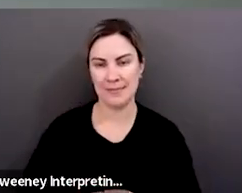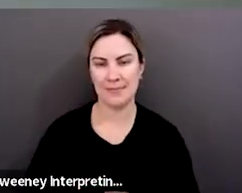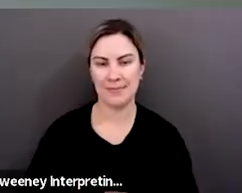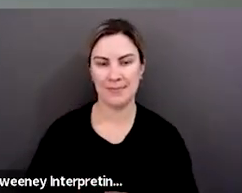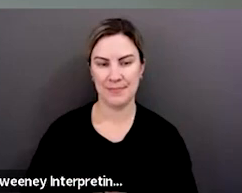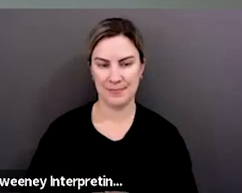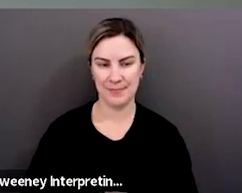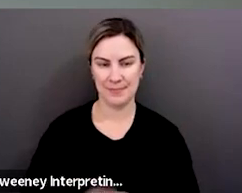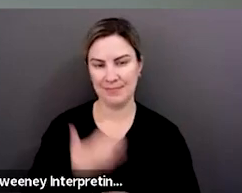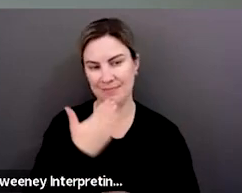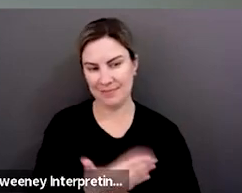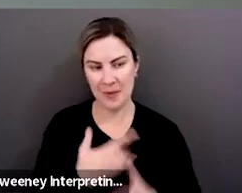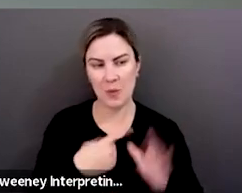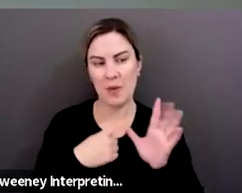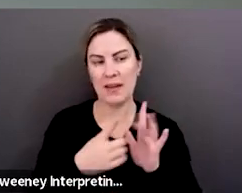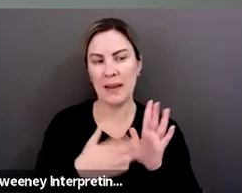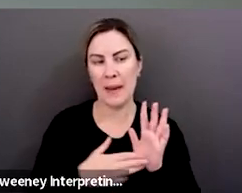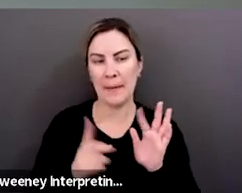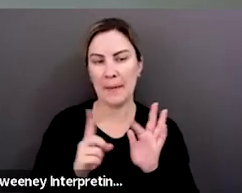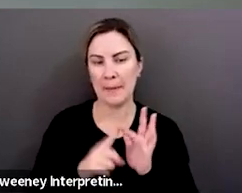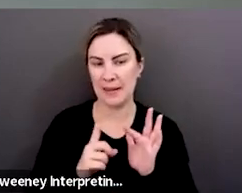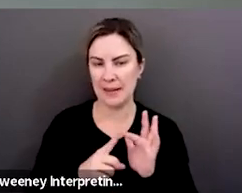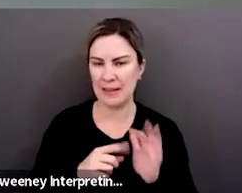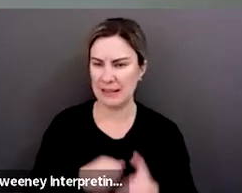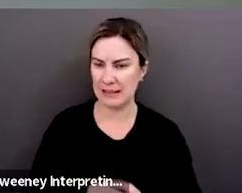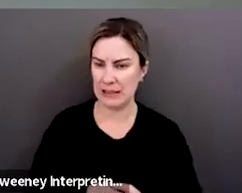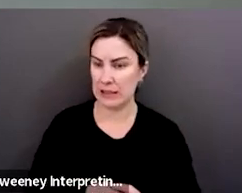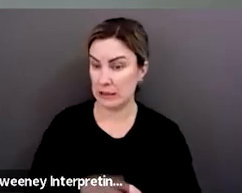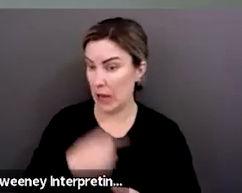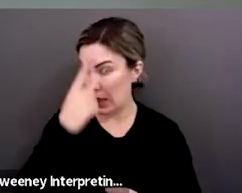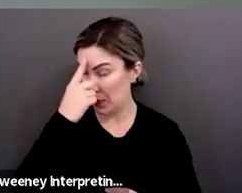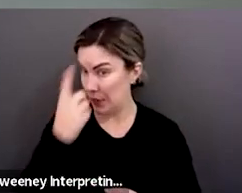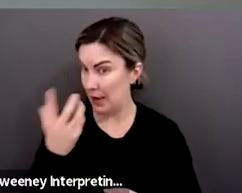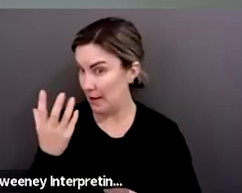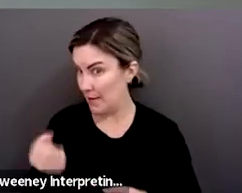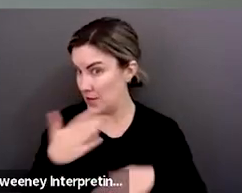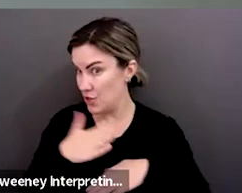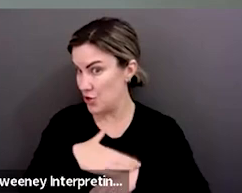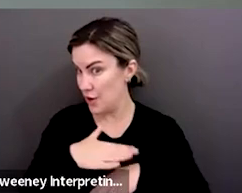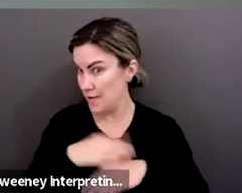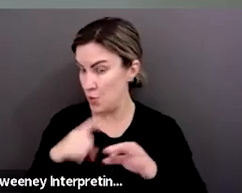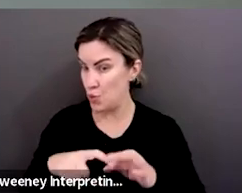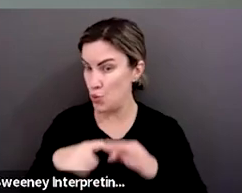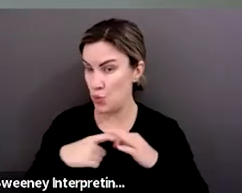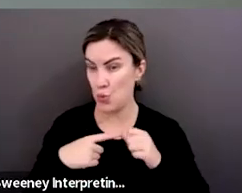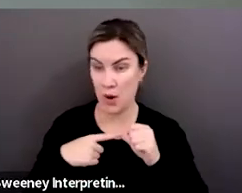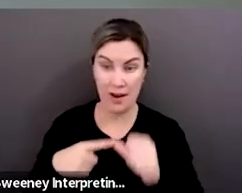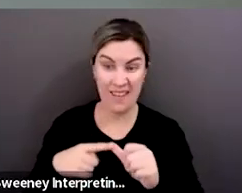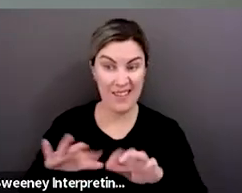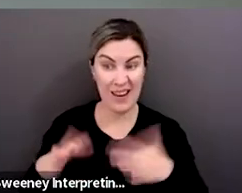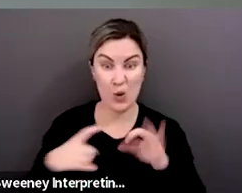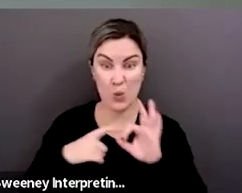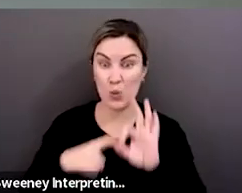Thanks, Amy. I know we have more time for a Q&A, so if there are other questions that you'd like some of our panellists